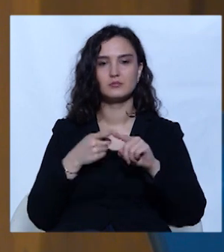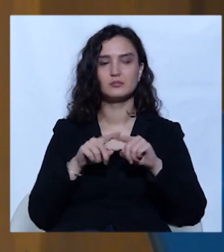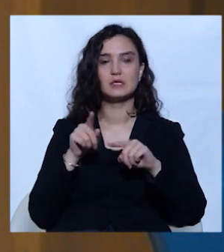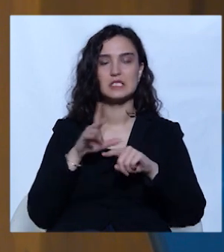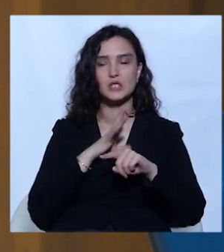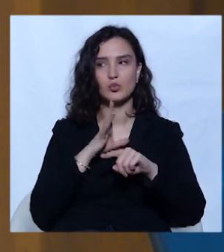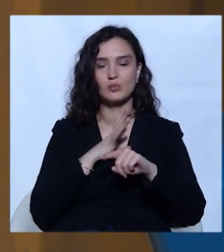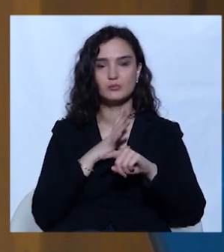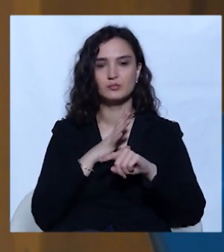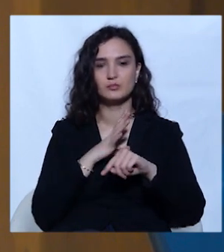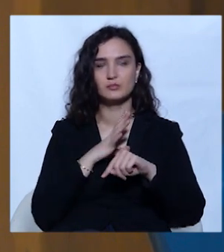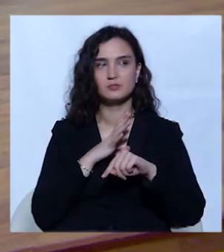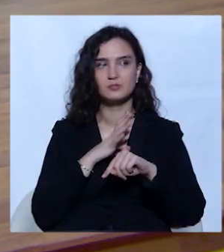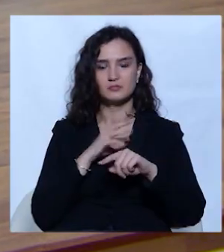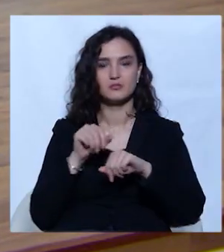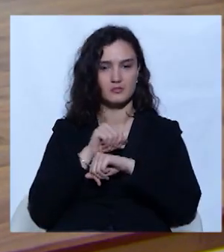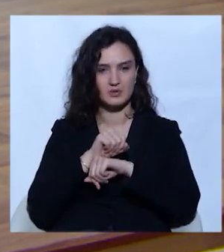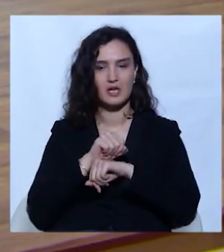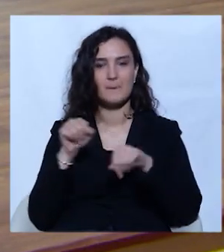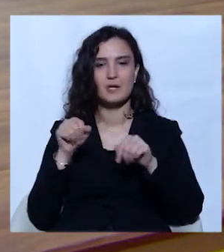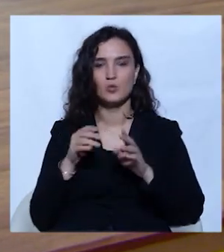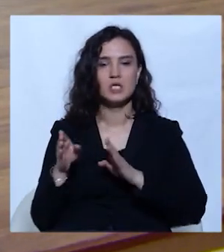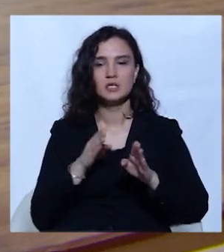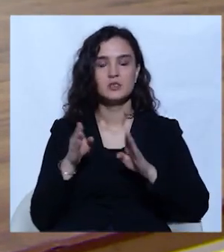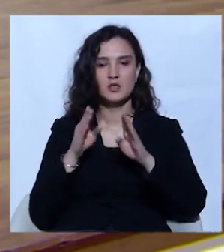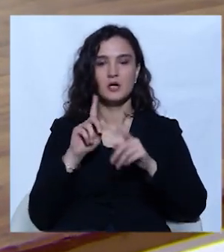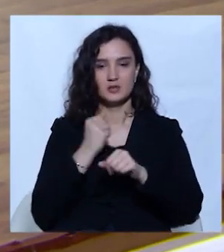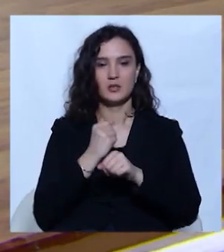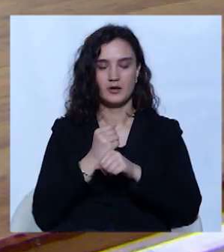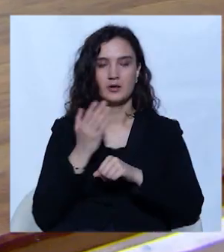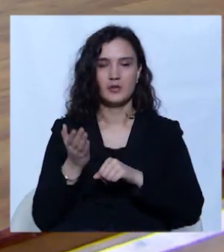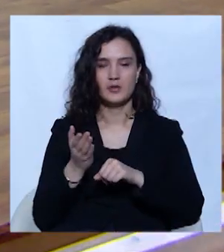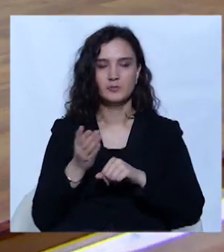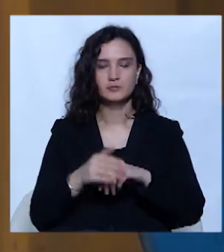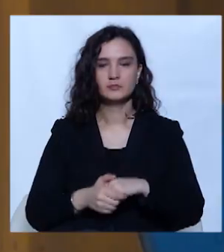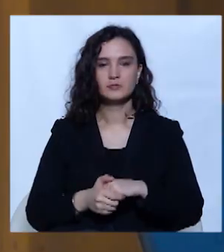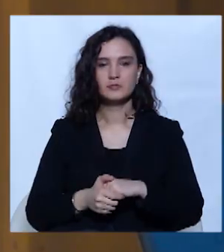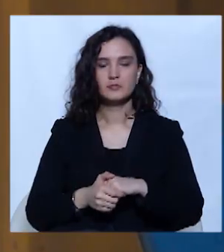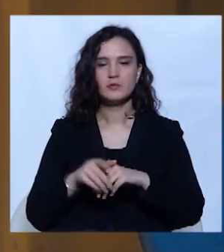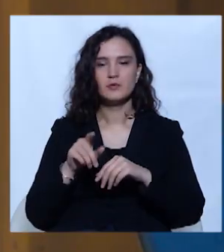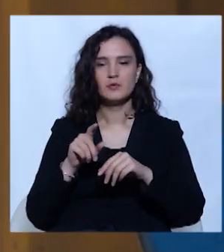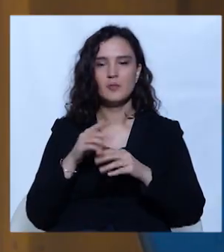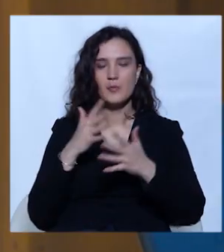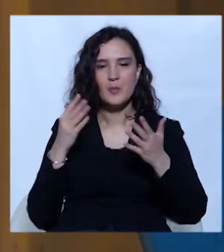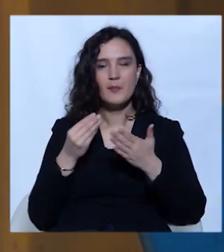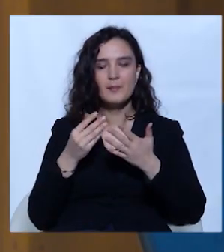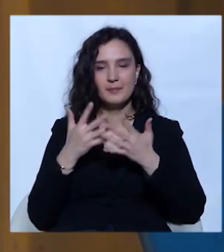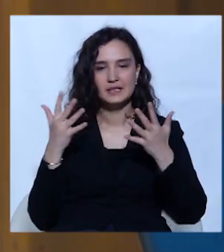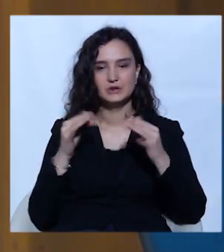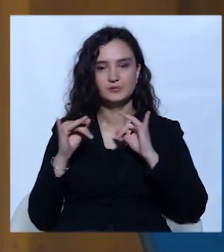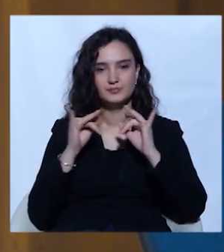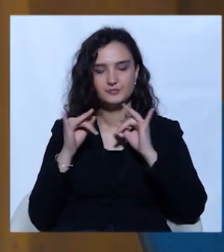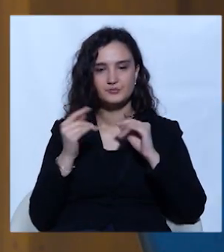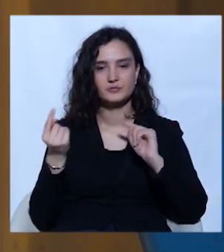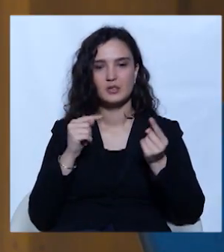that was a brainwave on the part of the author to arrange those meetings to sort of give more contact